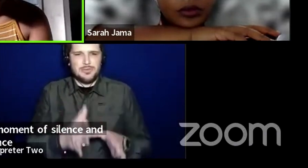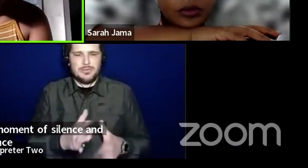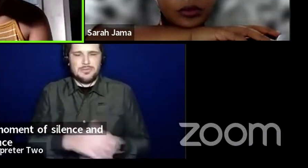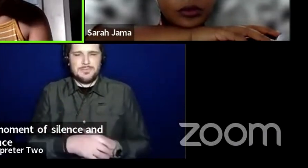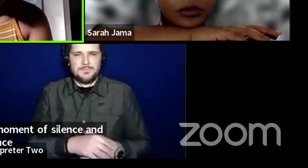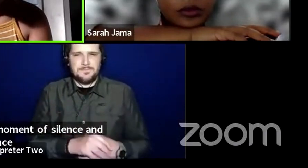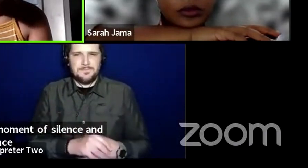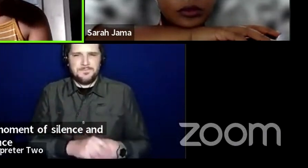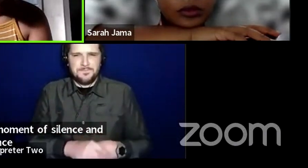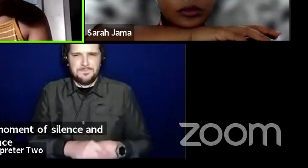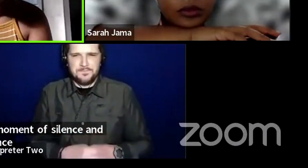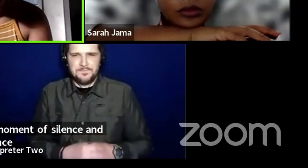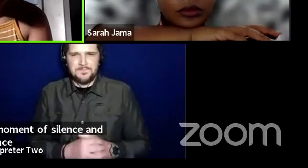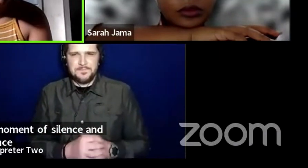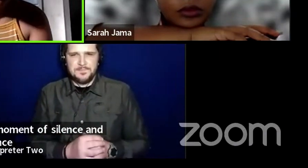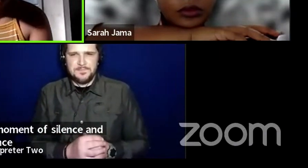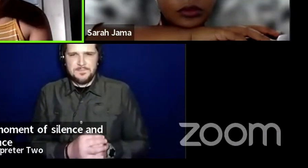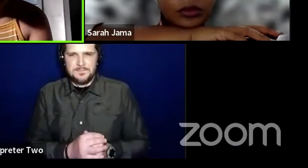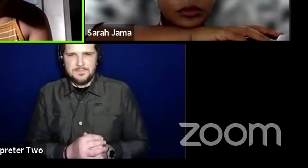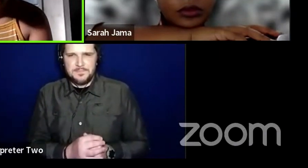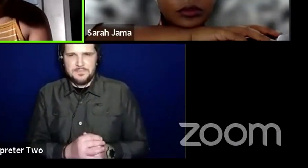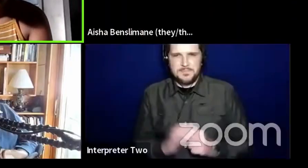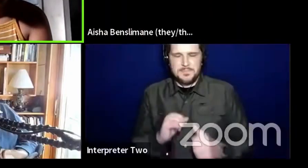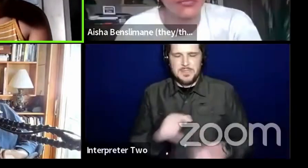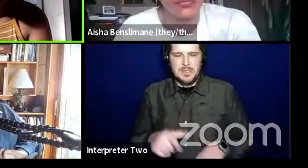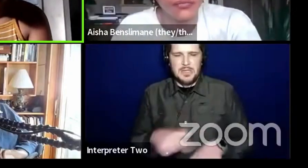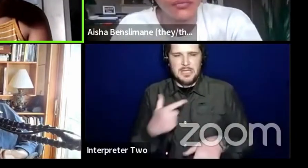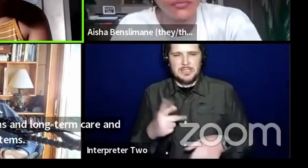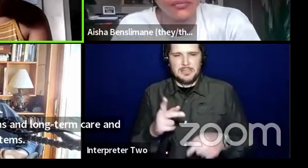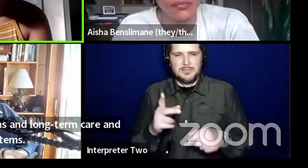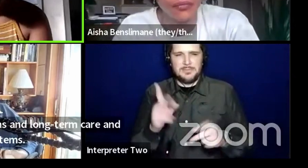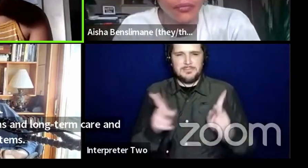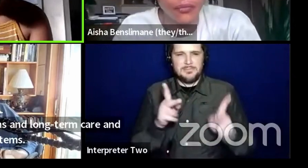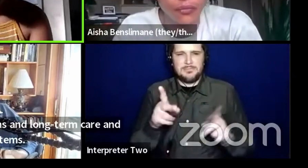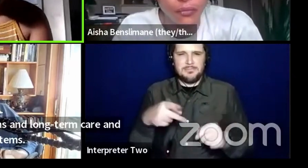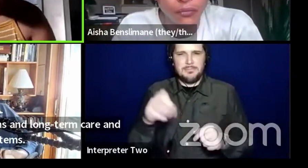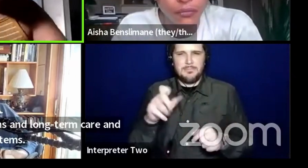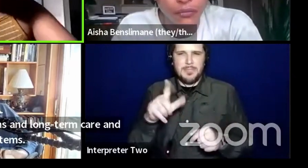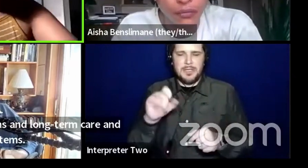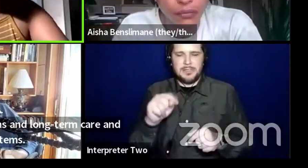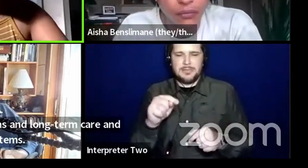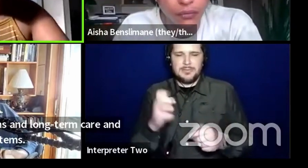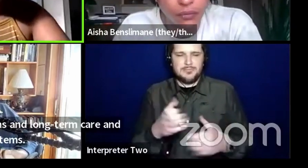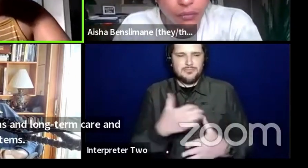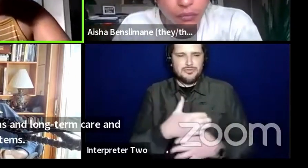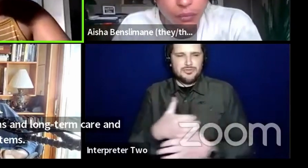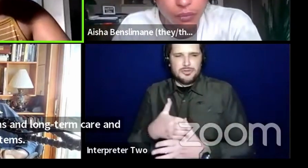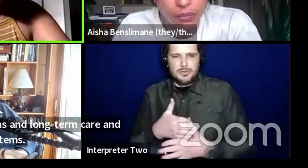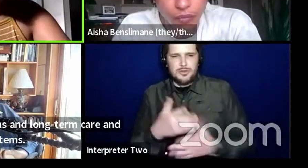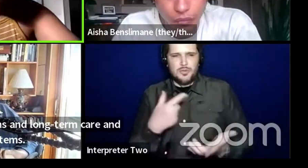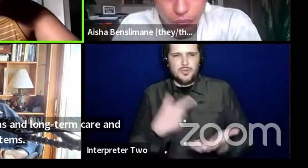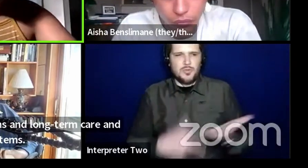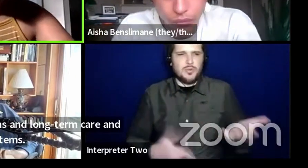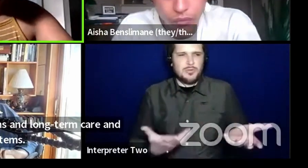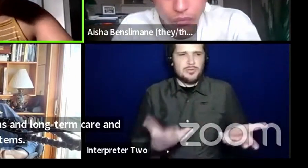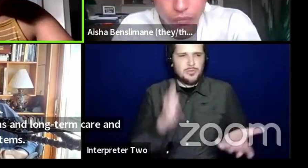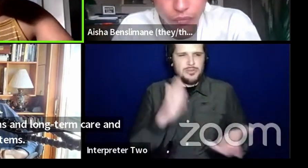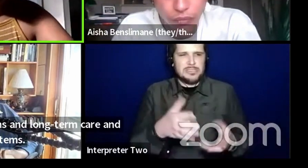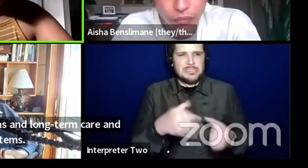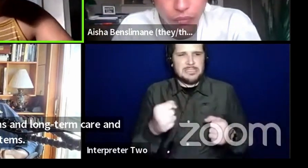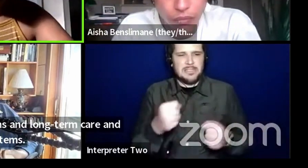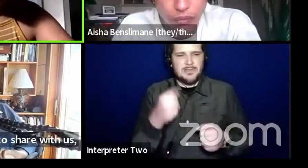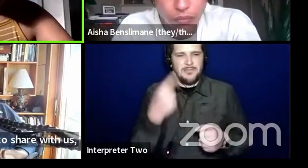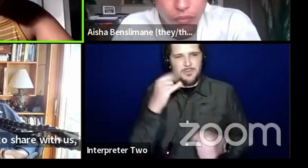But I'd like the panelists to just share with us, like, what will it take for institutions